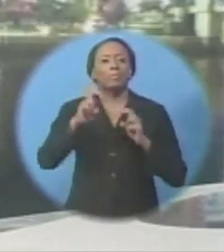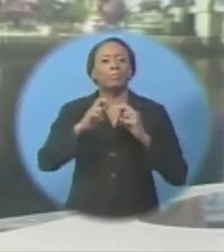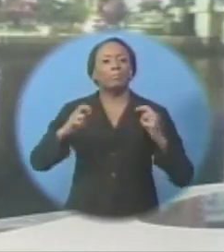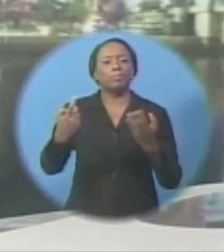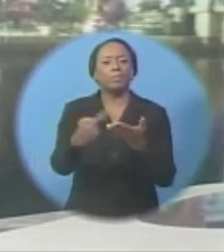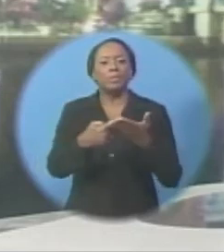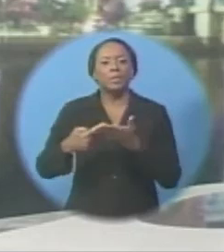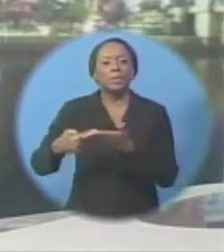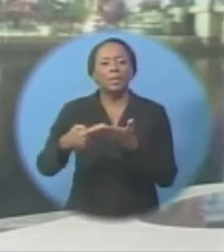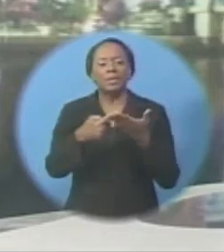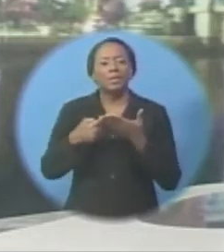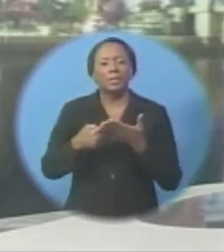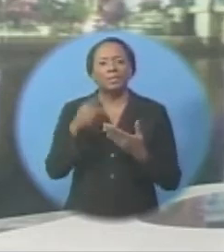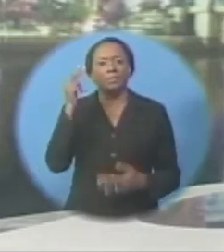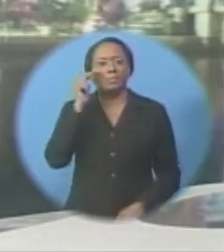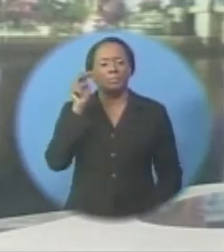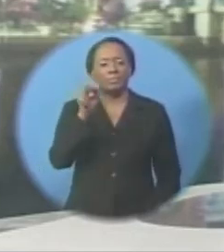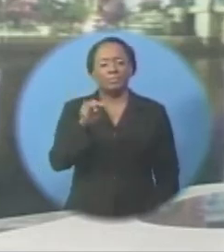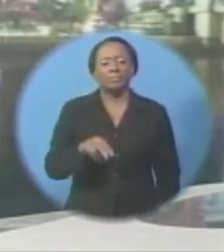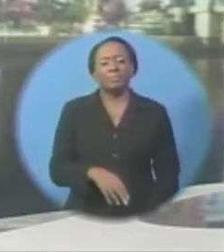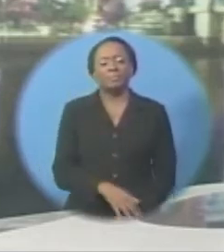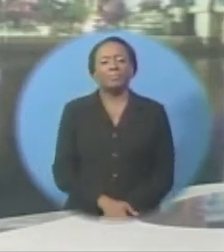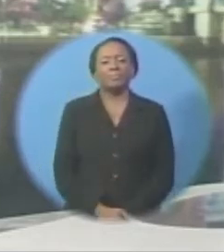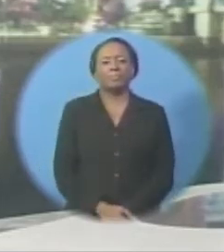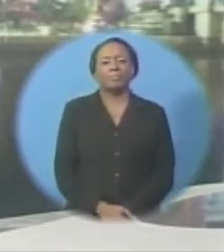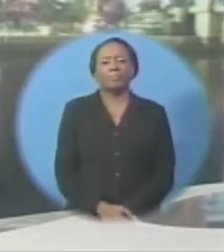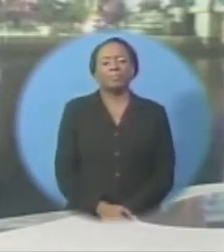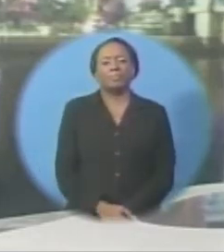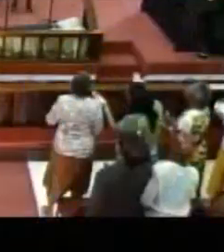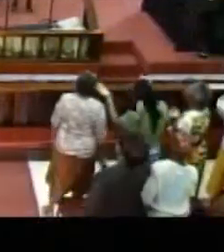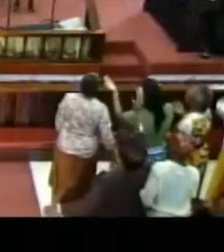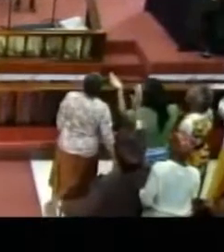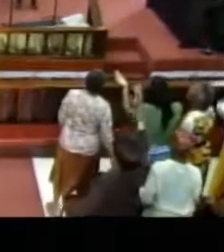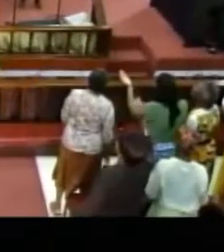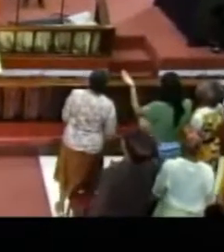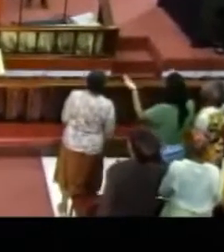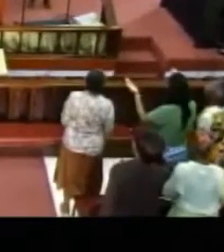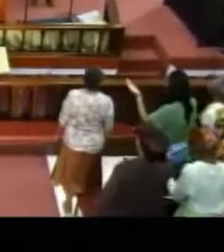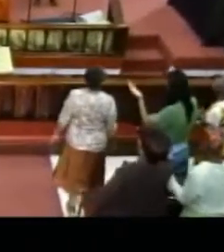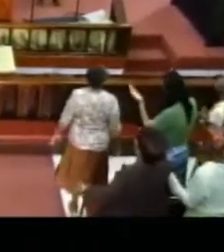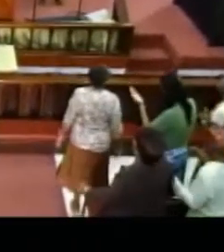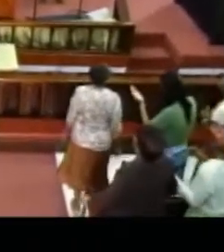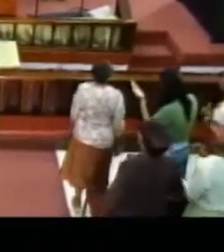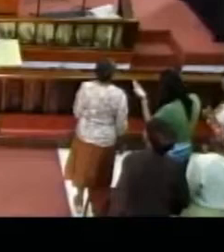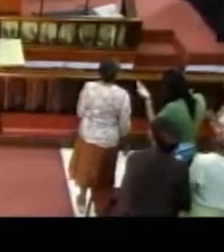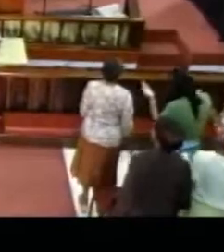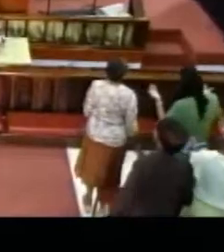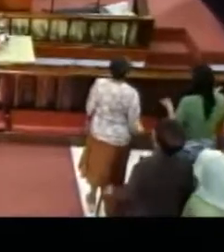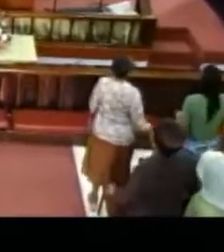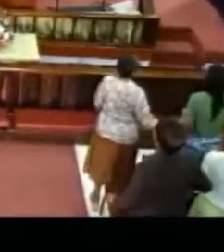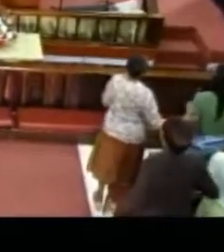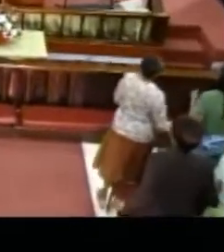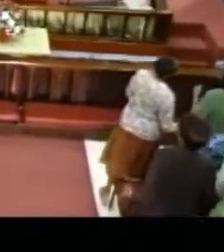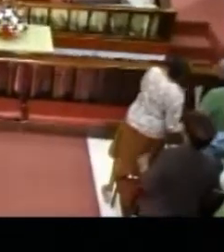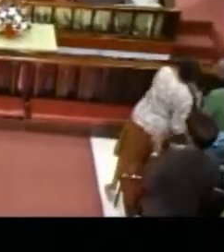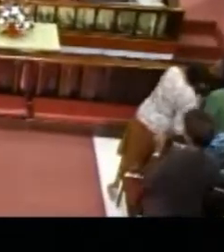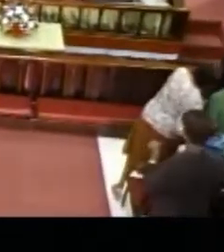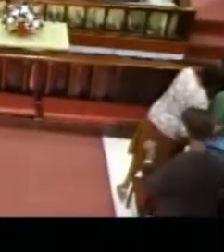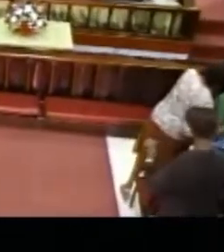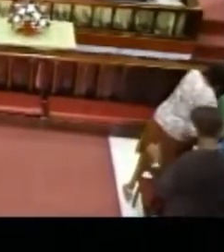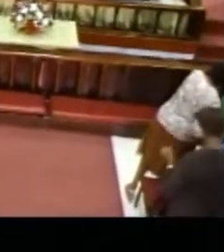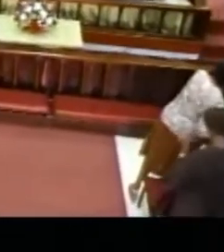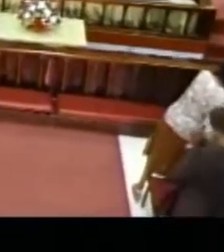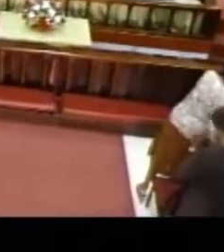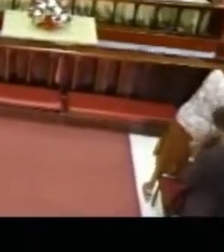Holiness Church. Sharika Griffith has that story. The issue of whether churches should be allowed to carry on loud services has always been